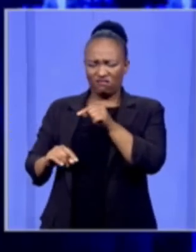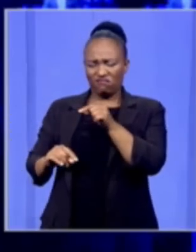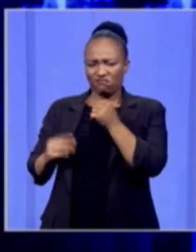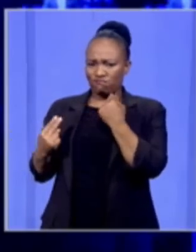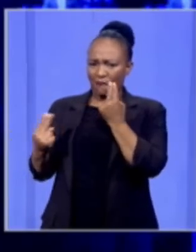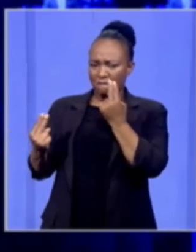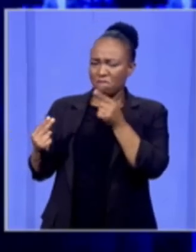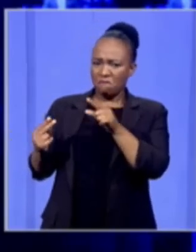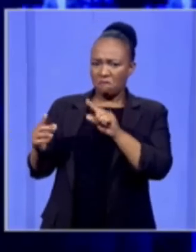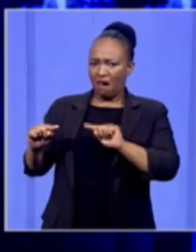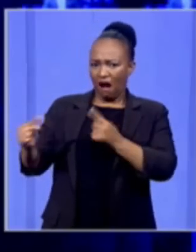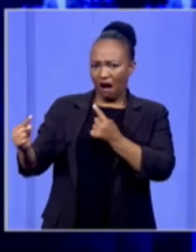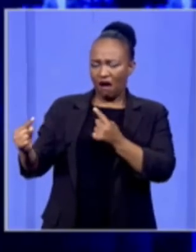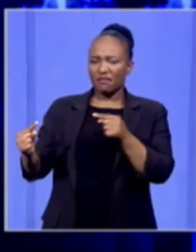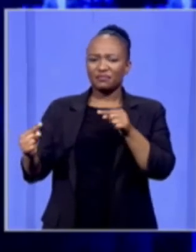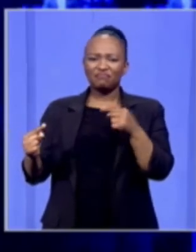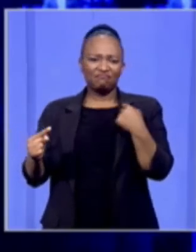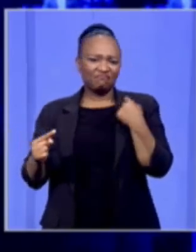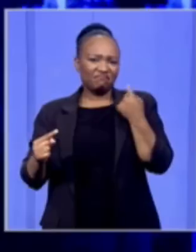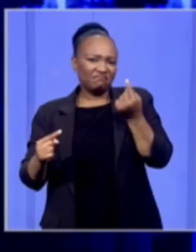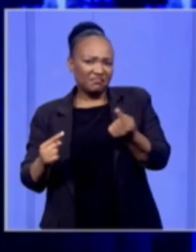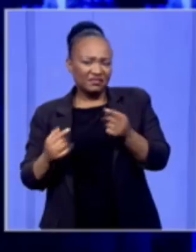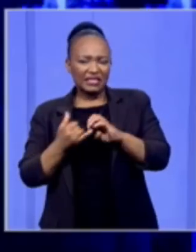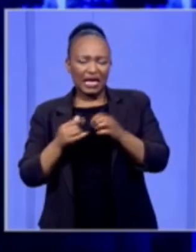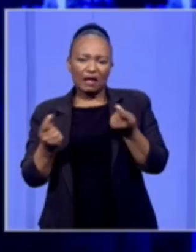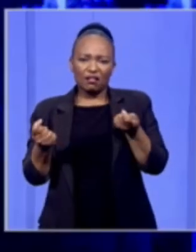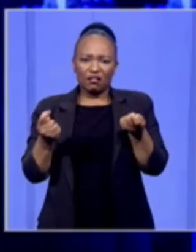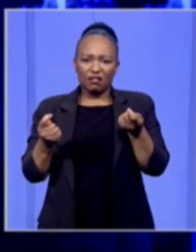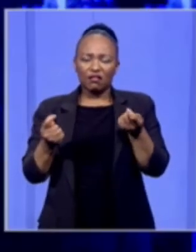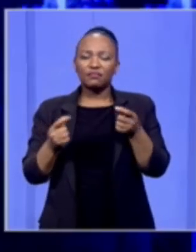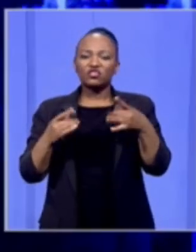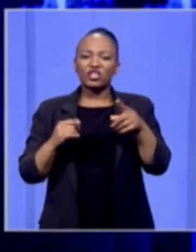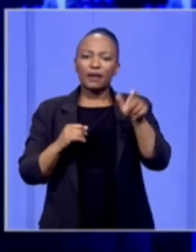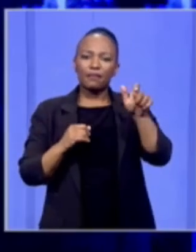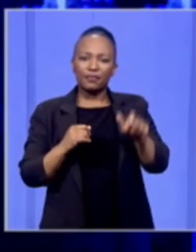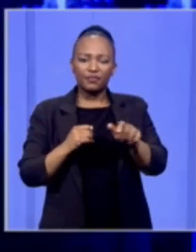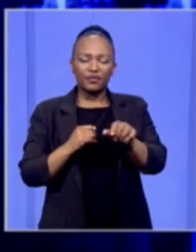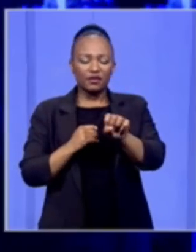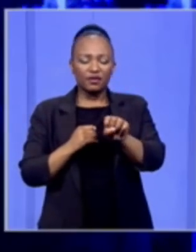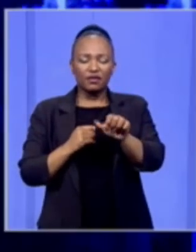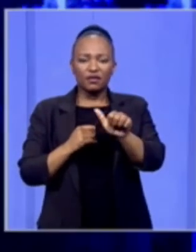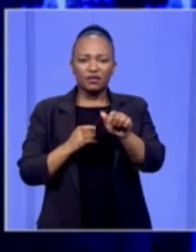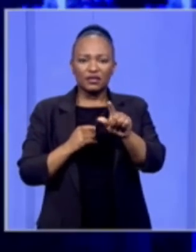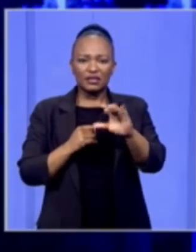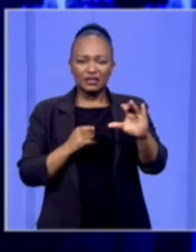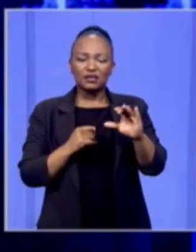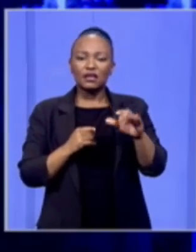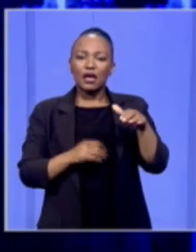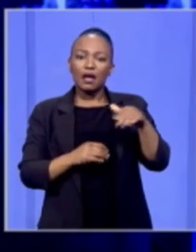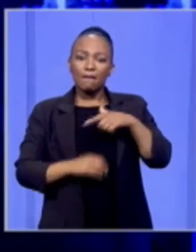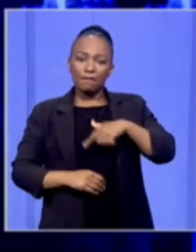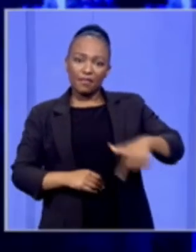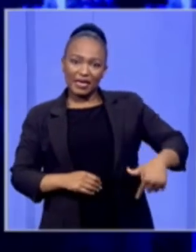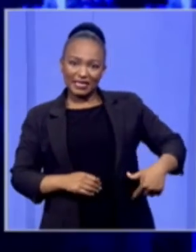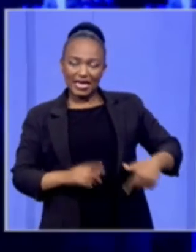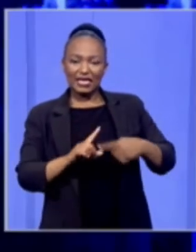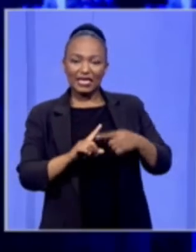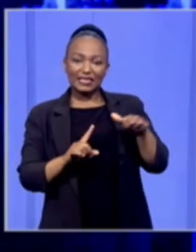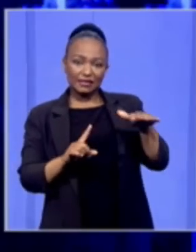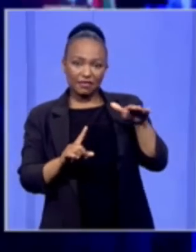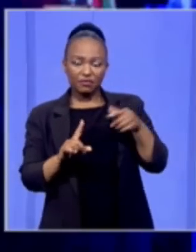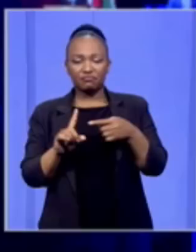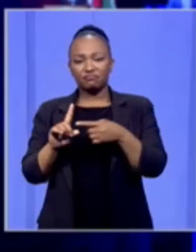sepolesa e sa le baleka ho kgutlisetsa maemo setlwaeding. Modulasetulo wa SADC e leng mopresidente wa Zimbabwe Emmerson Mnangagwa o